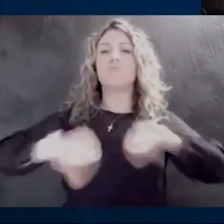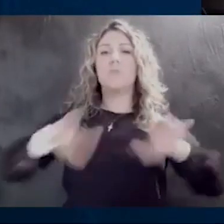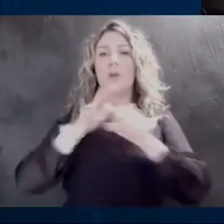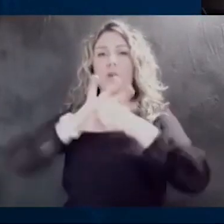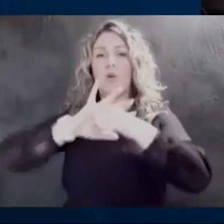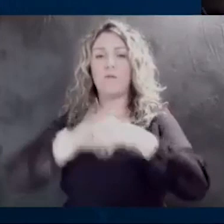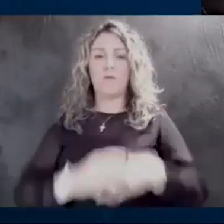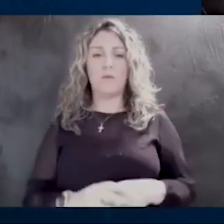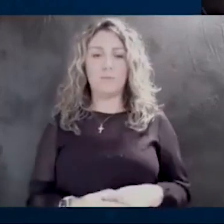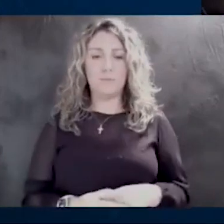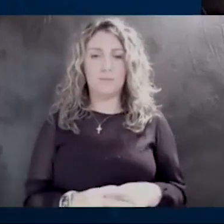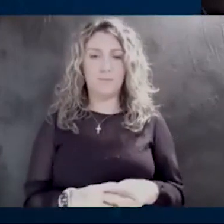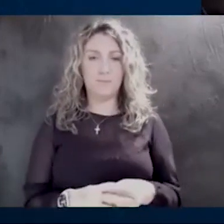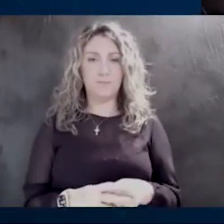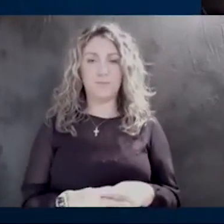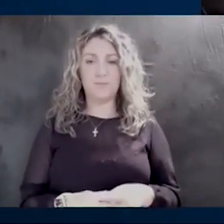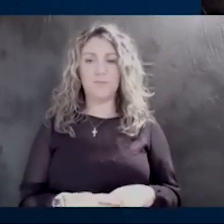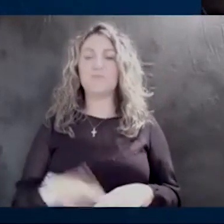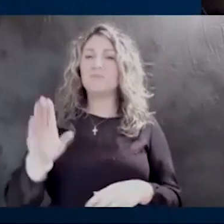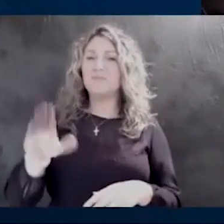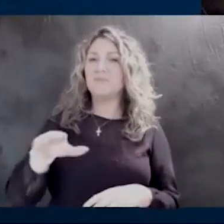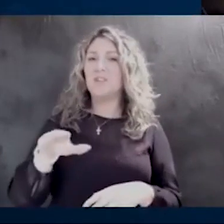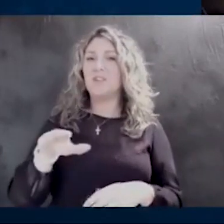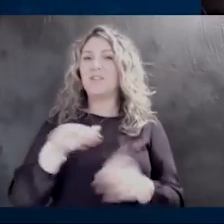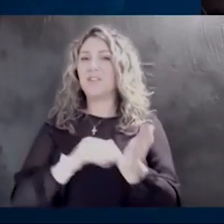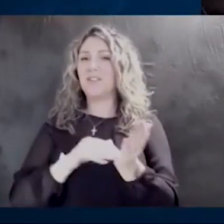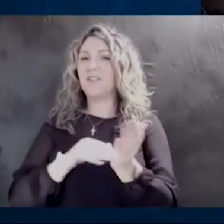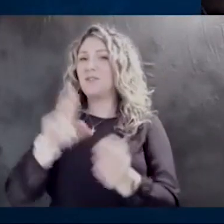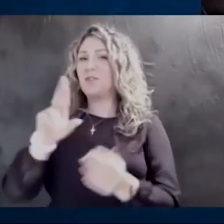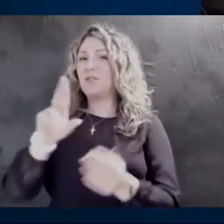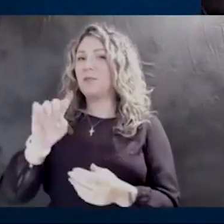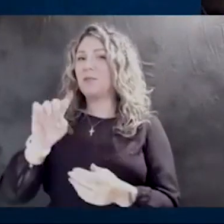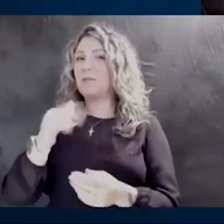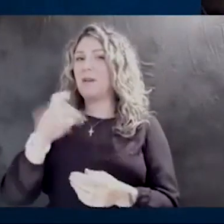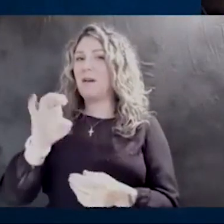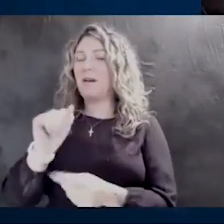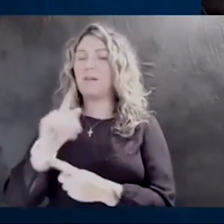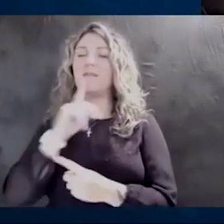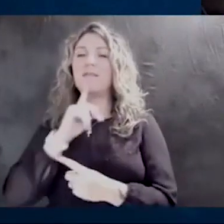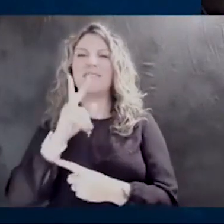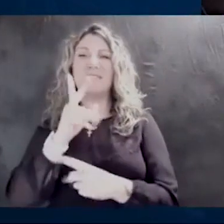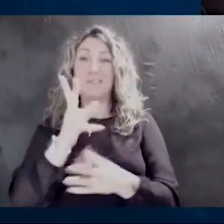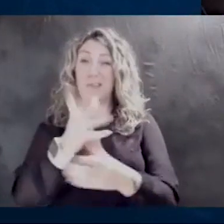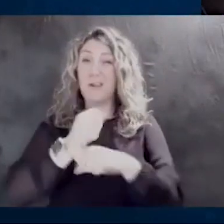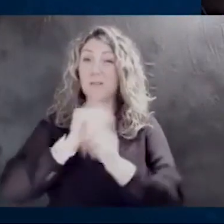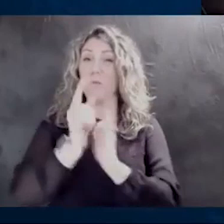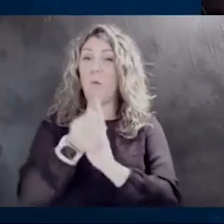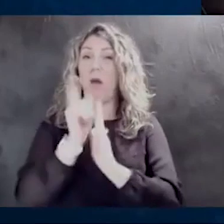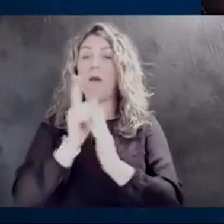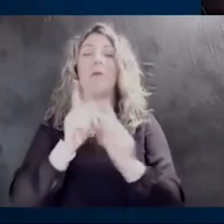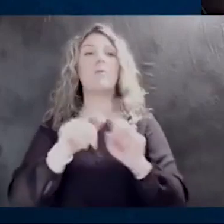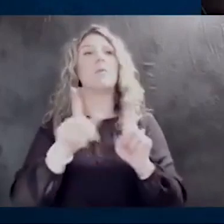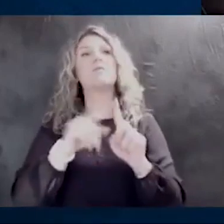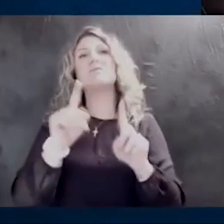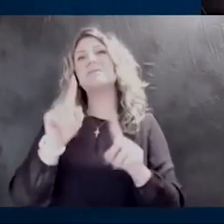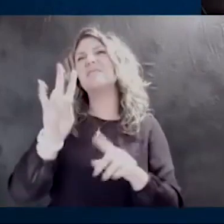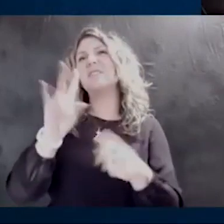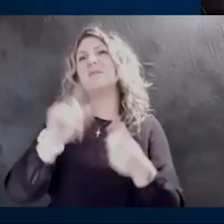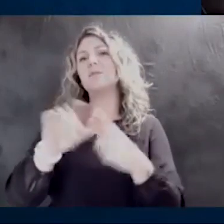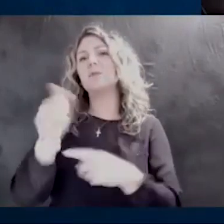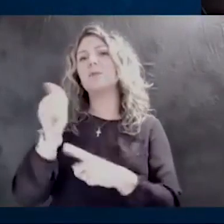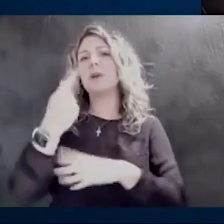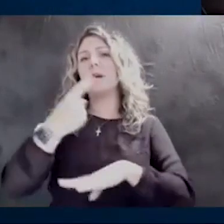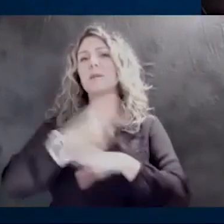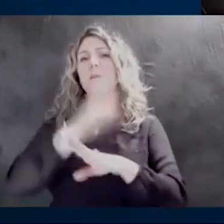We know, Dr. Adiga, that this takes a while. We see the ripple effect, but sometimes within 7 to 10 days we'll start to see it. It really